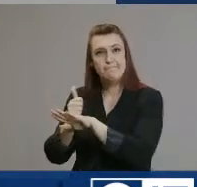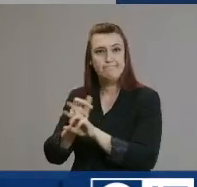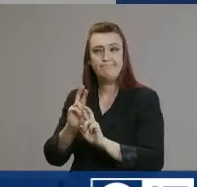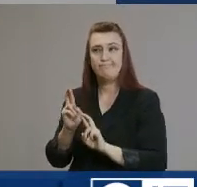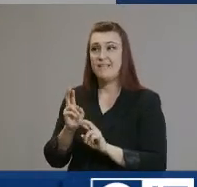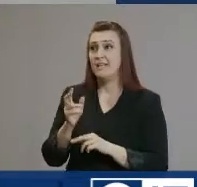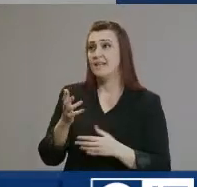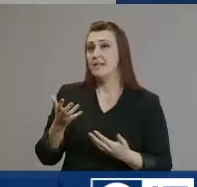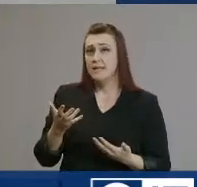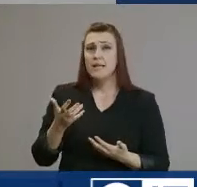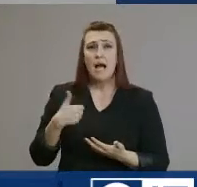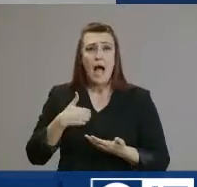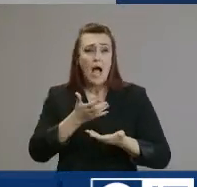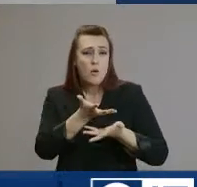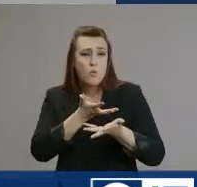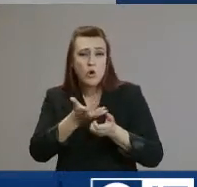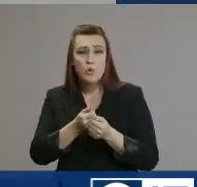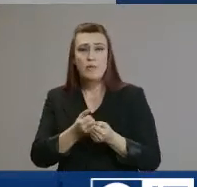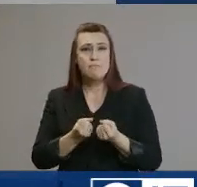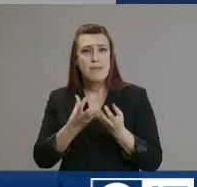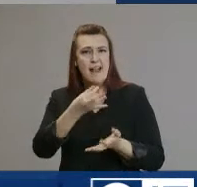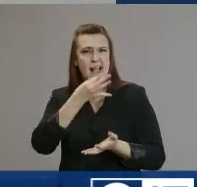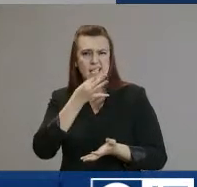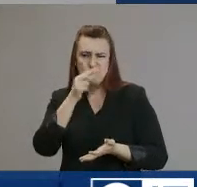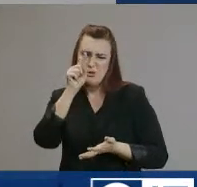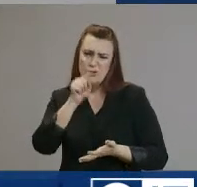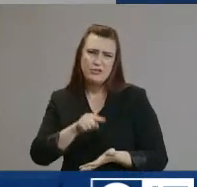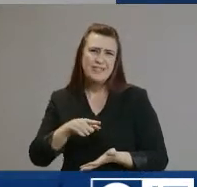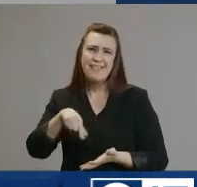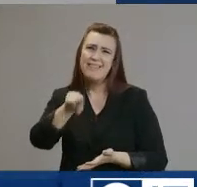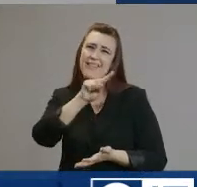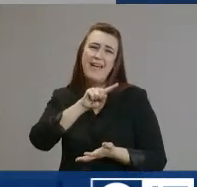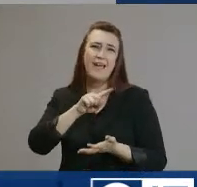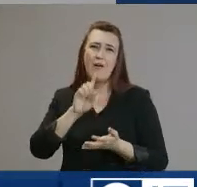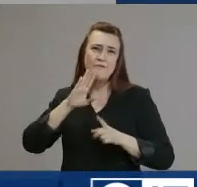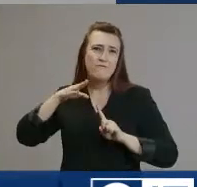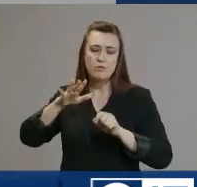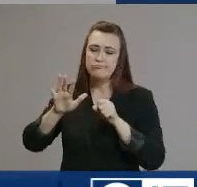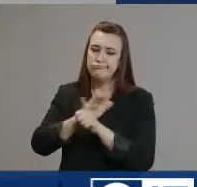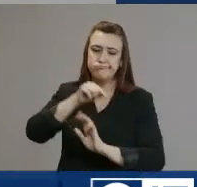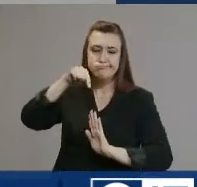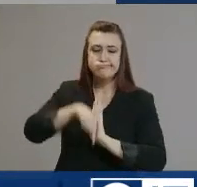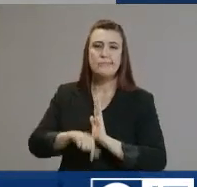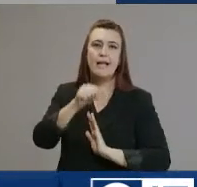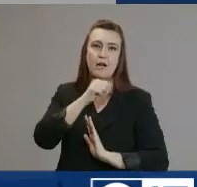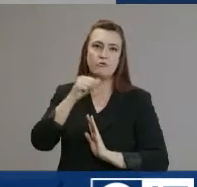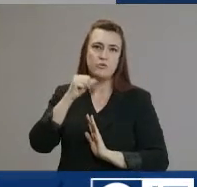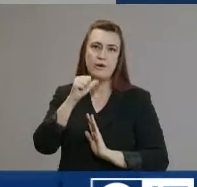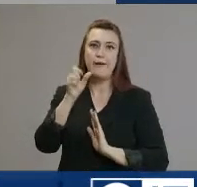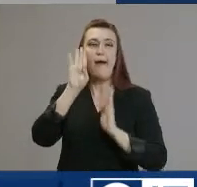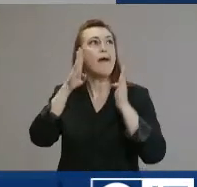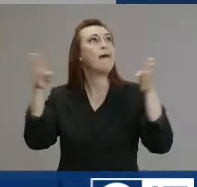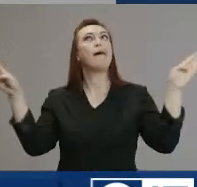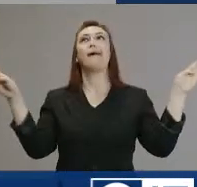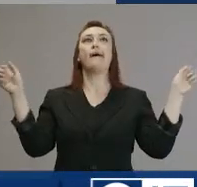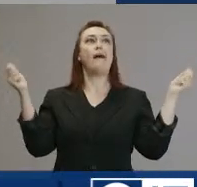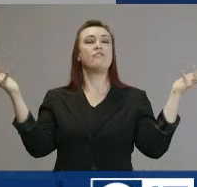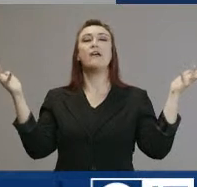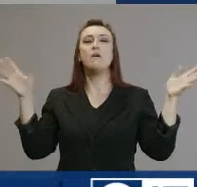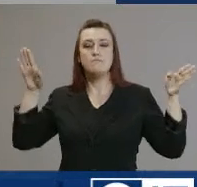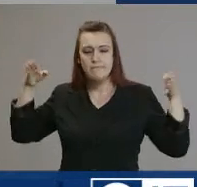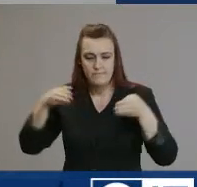focused entirely on the state of Arizona. And we're going to continue to stay focused on it. At what point, what will it take for you